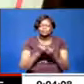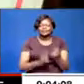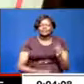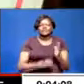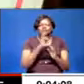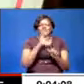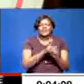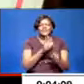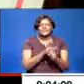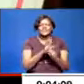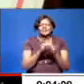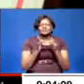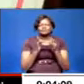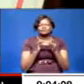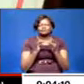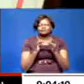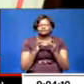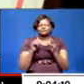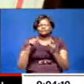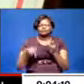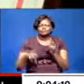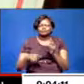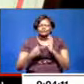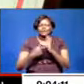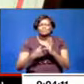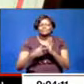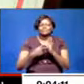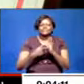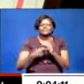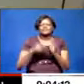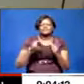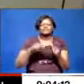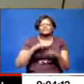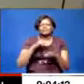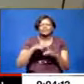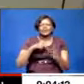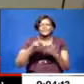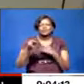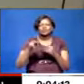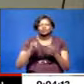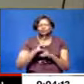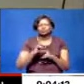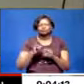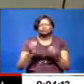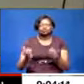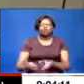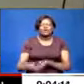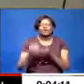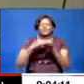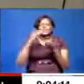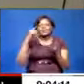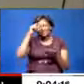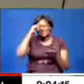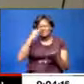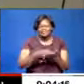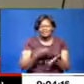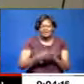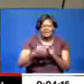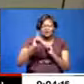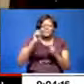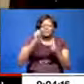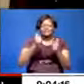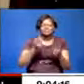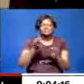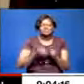several online applications such as Taifa Pay, used to centrally collect most government revenues within Nairobi, which has